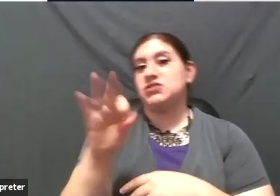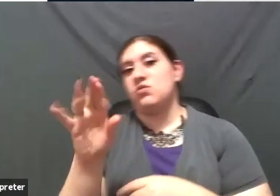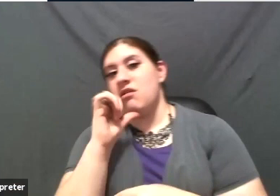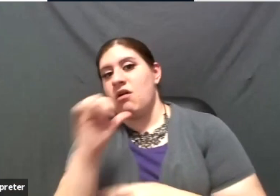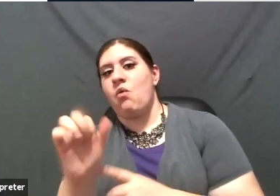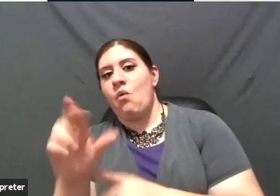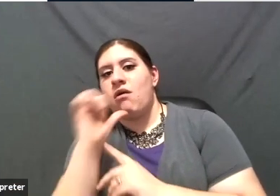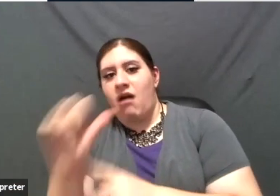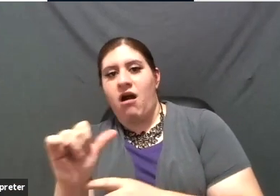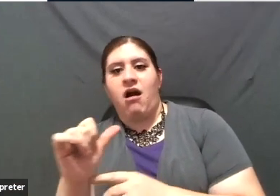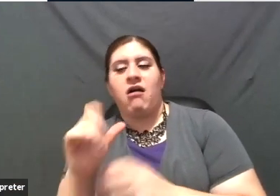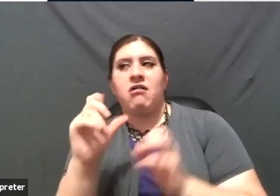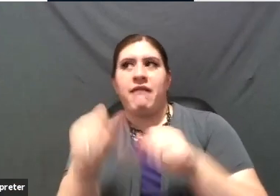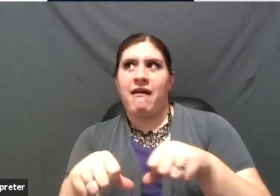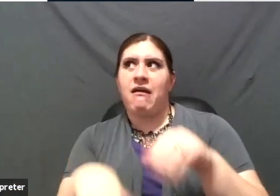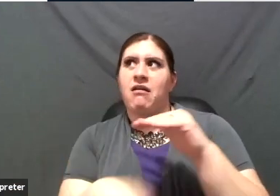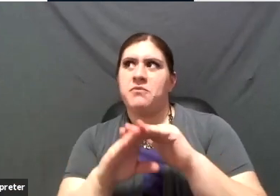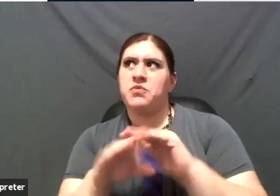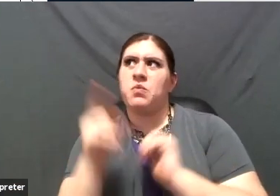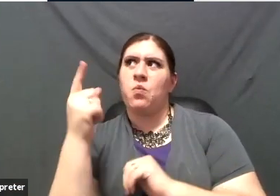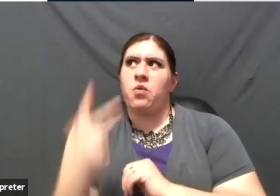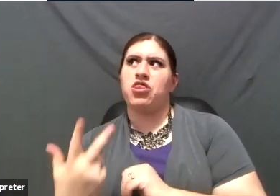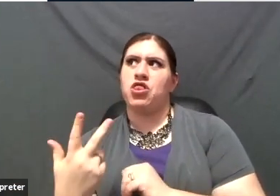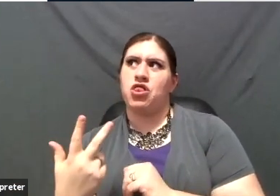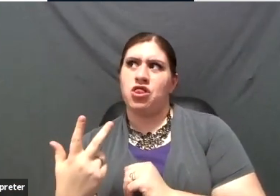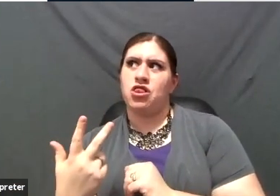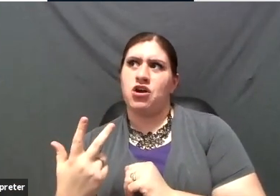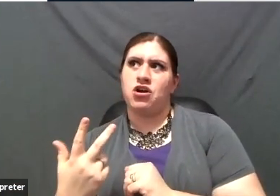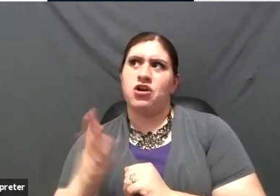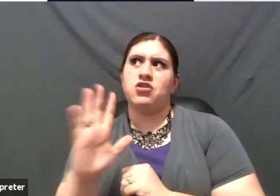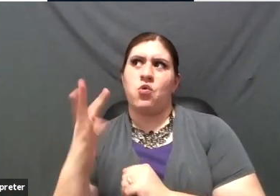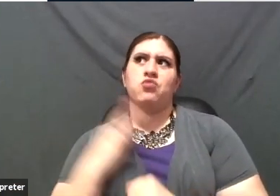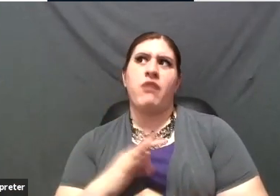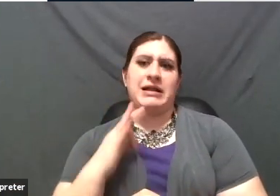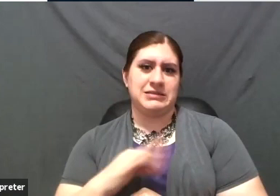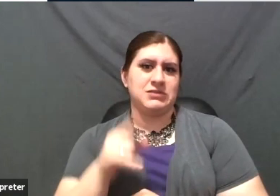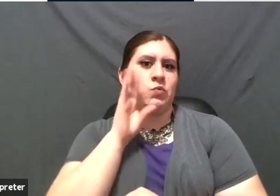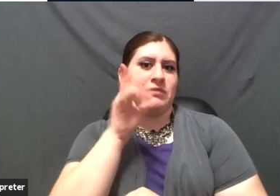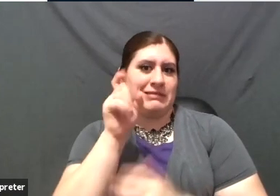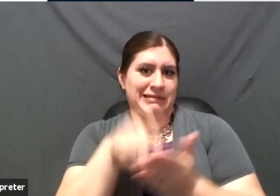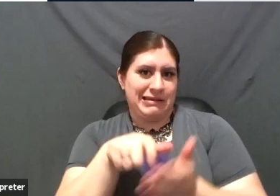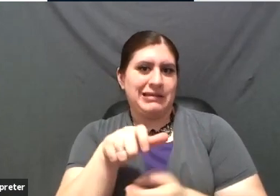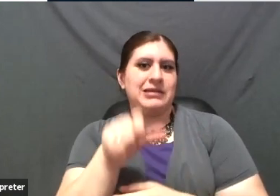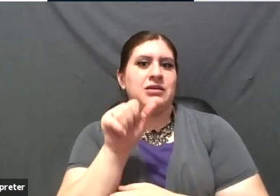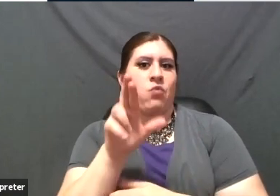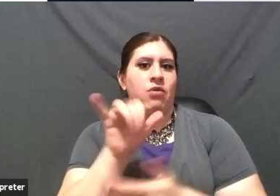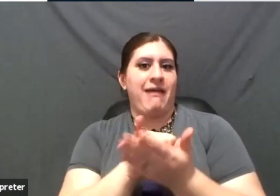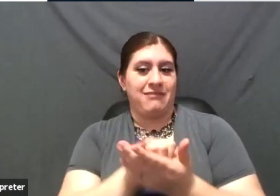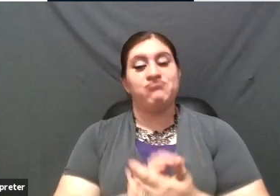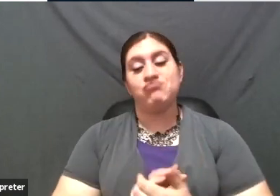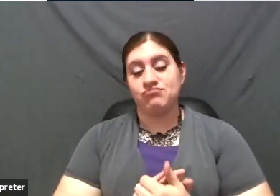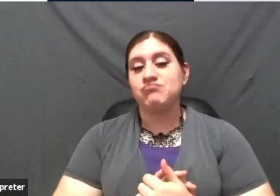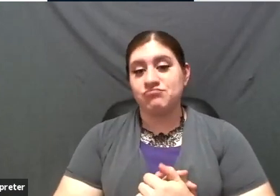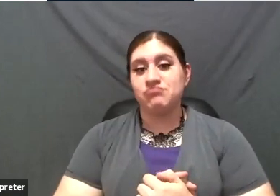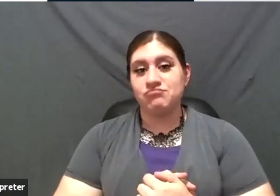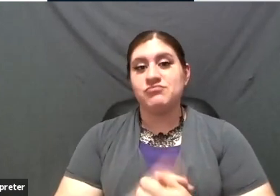be up to 1/3 of your credits that you will need or thereabouts. Mm-hmm. And